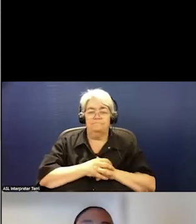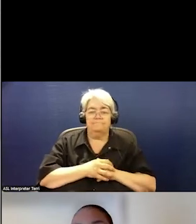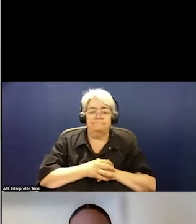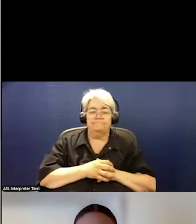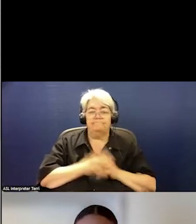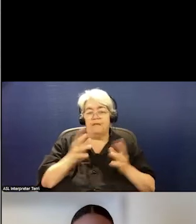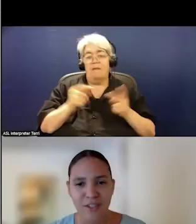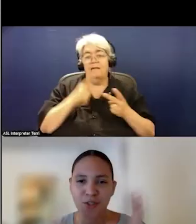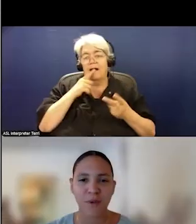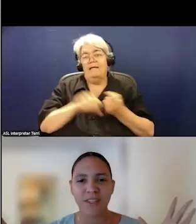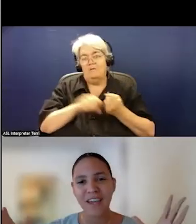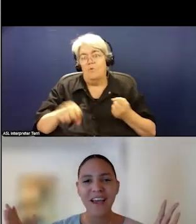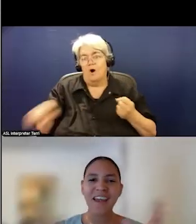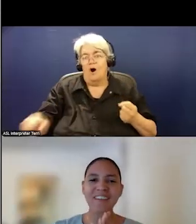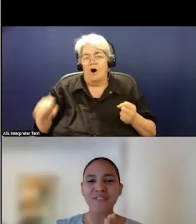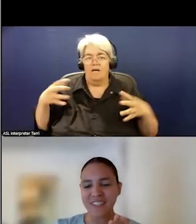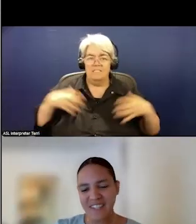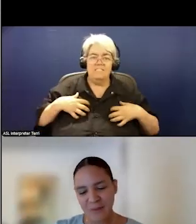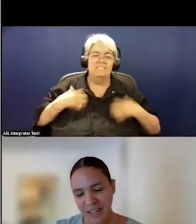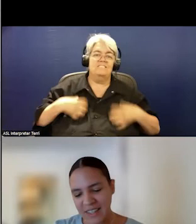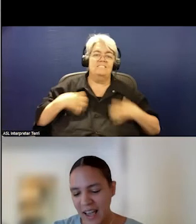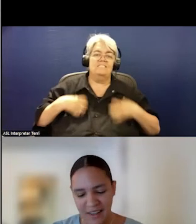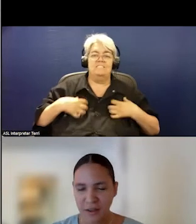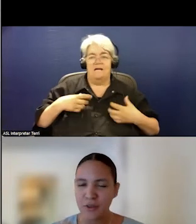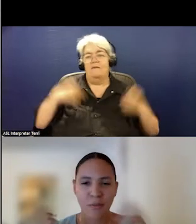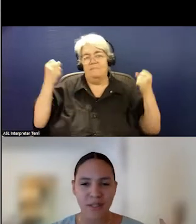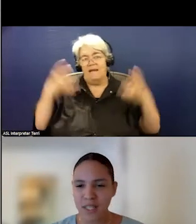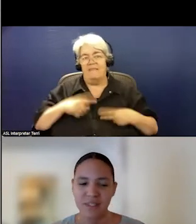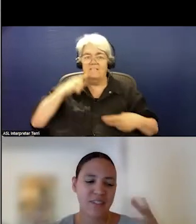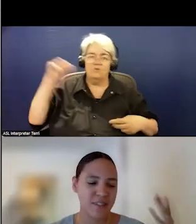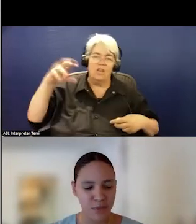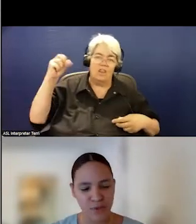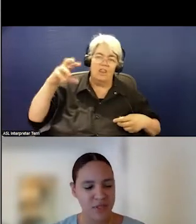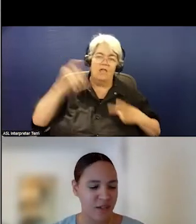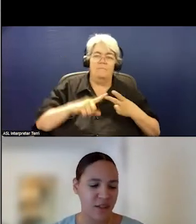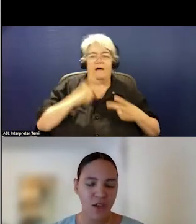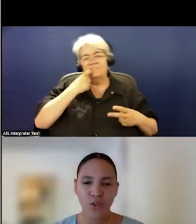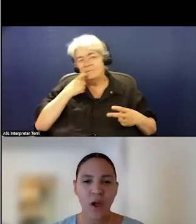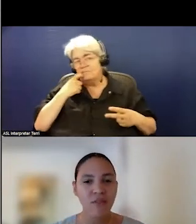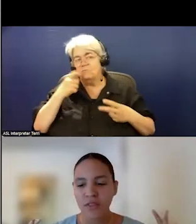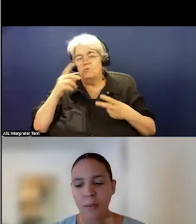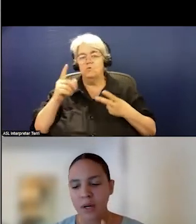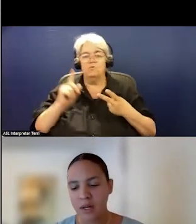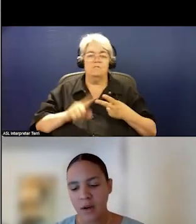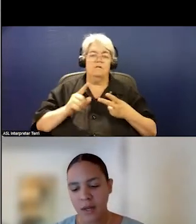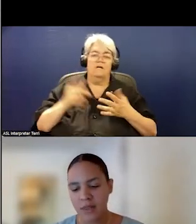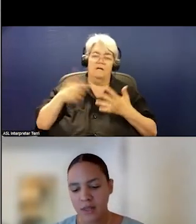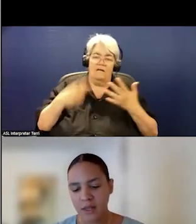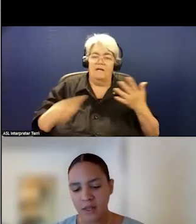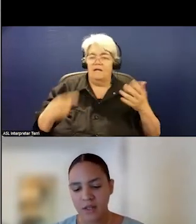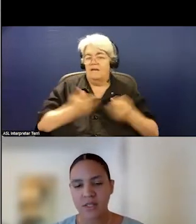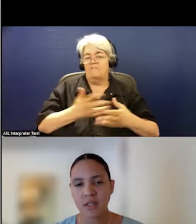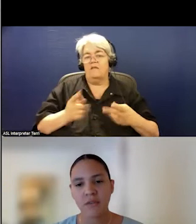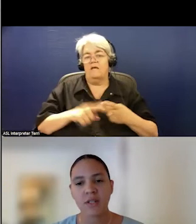mean, I can go on, and there's so many like different things that we can add, you know, about substance abuse and, you know, everything. But I